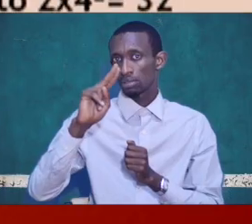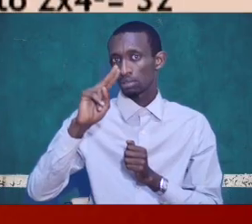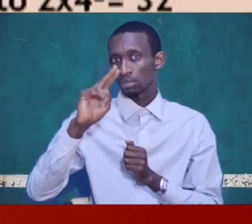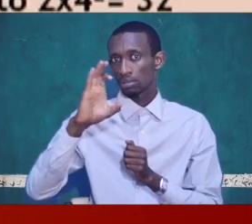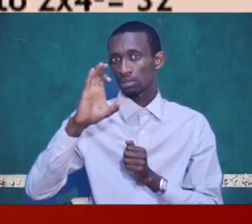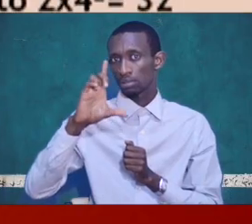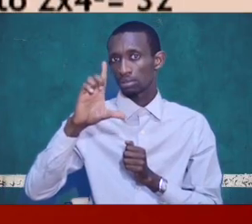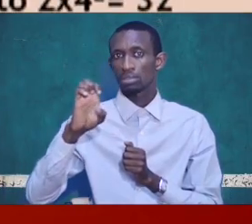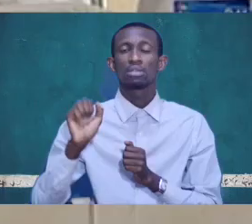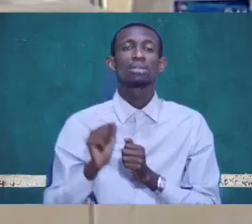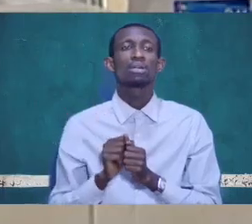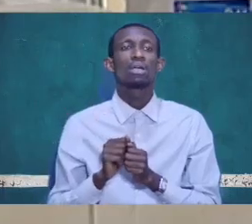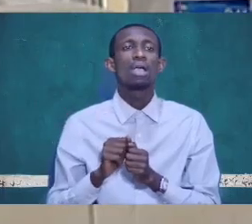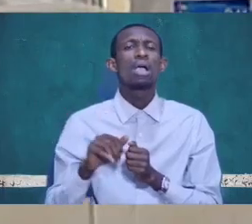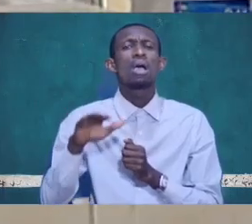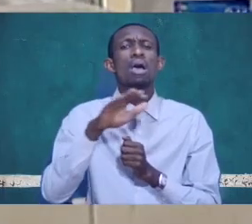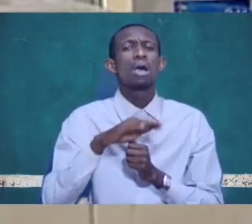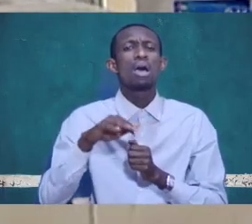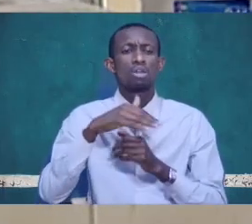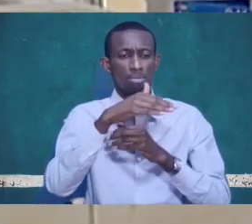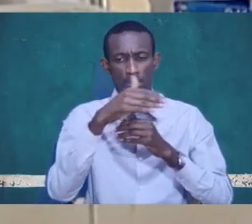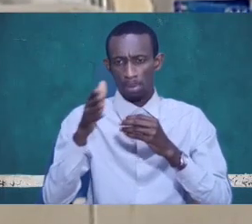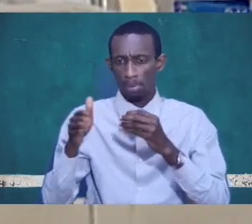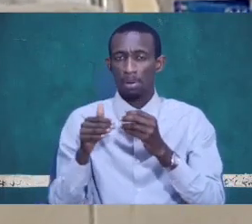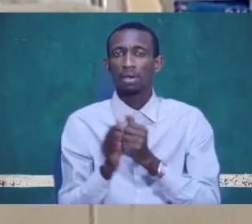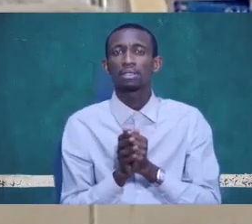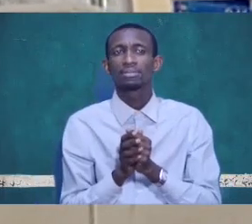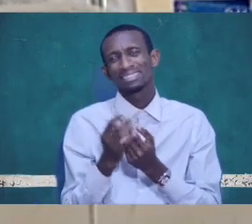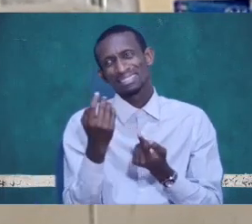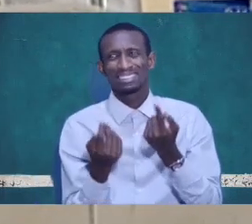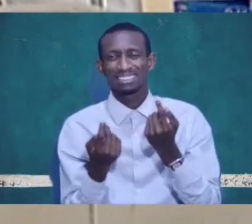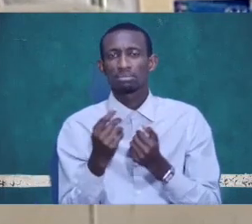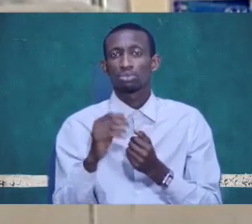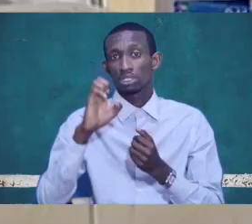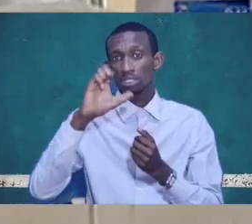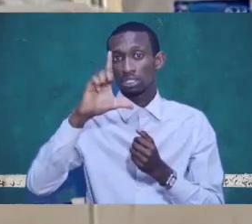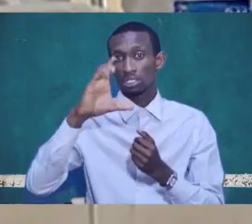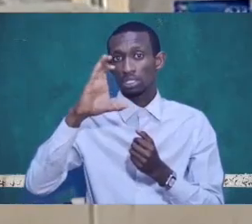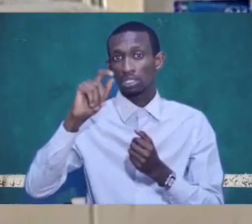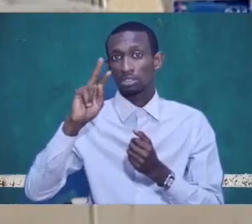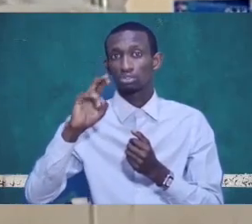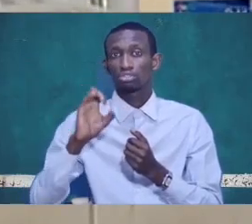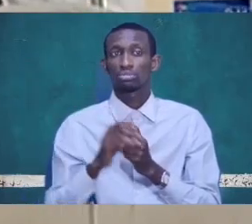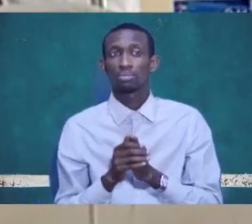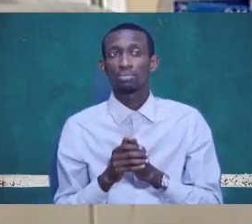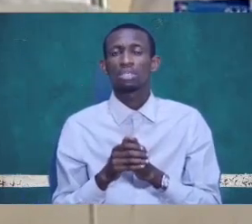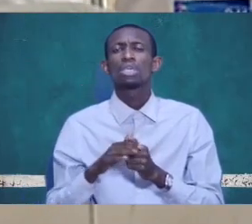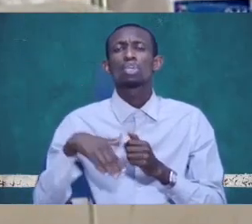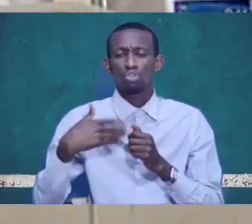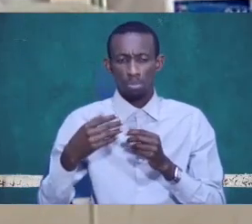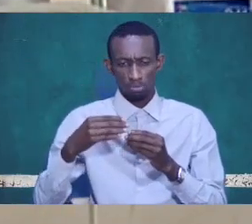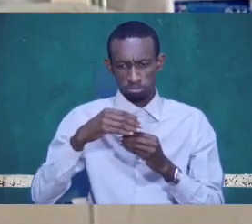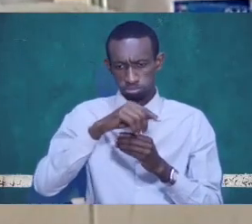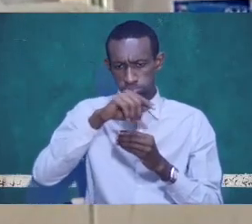then around the nucleus there will be some electrons. And at another given